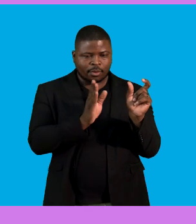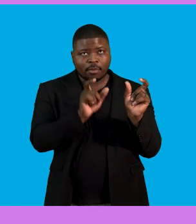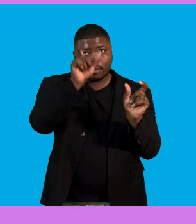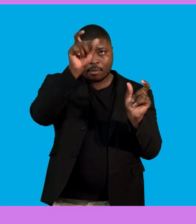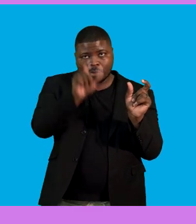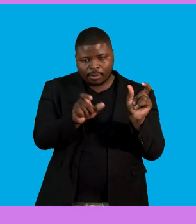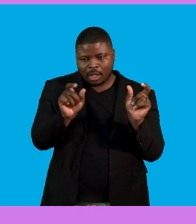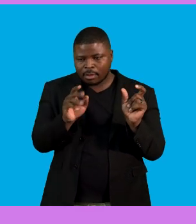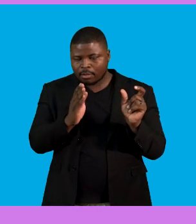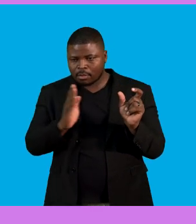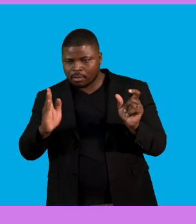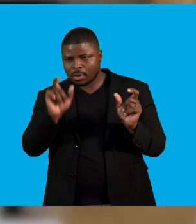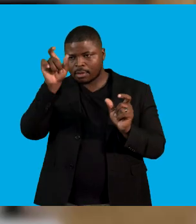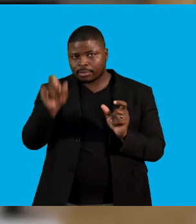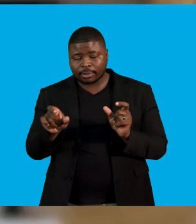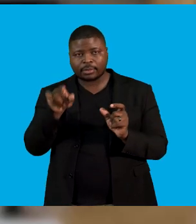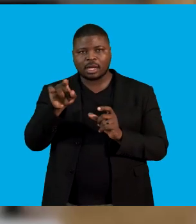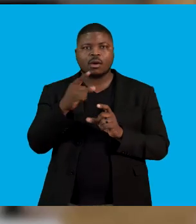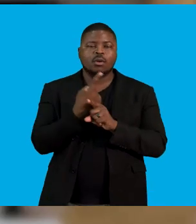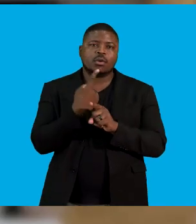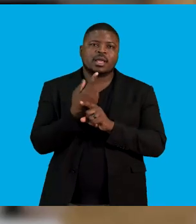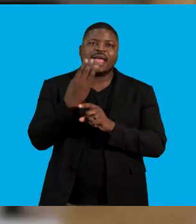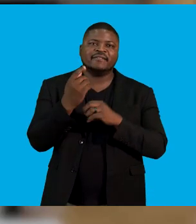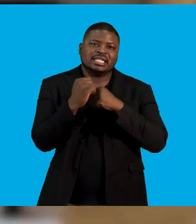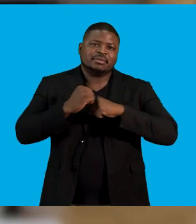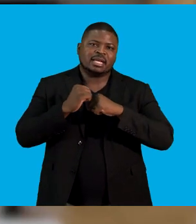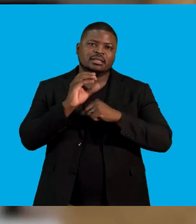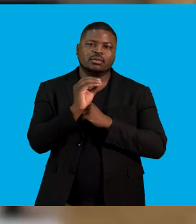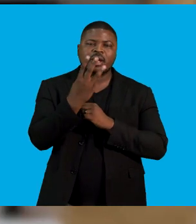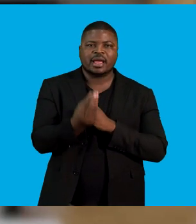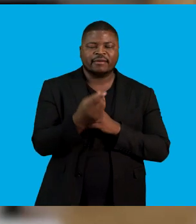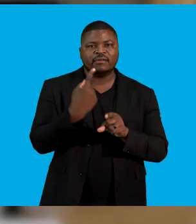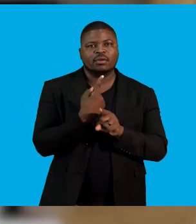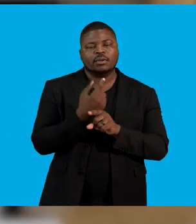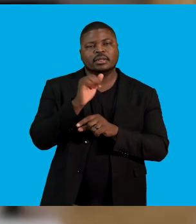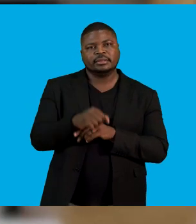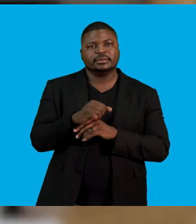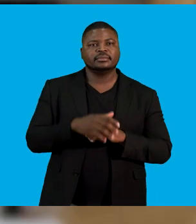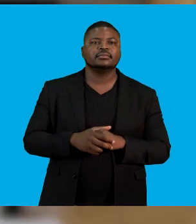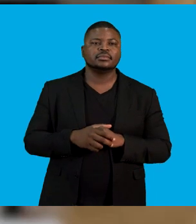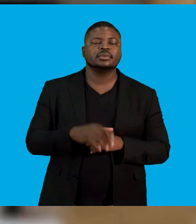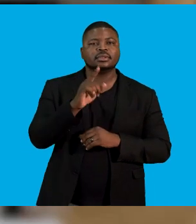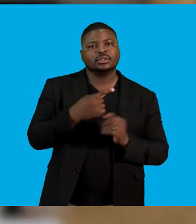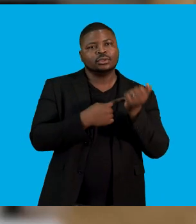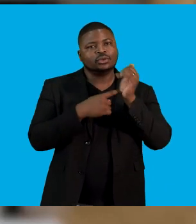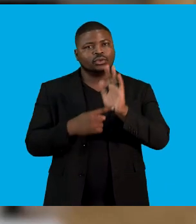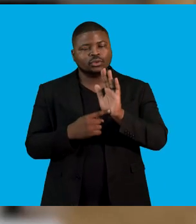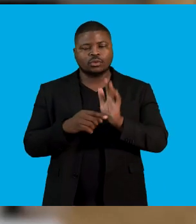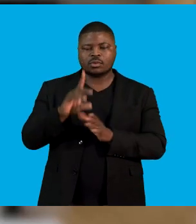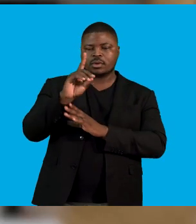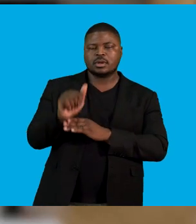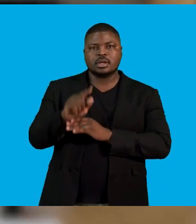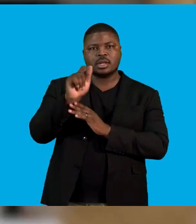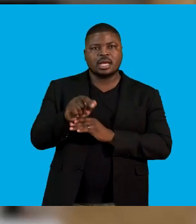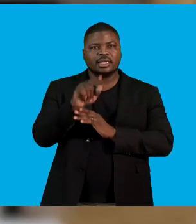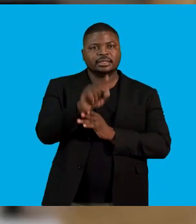when you draw a bar graph, or when you see a bar graph, being able to identify it, you must see spaces in between the bars. And then to indicate that